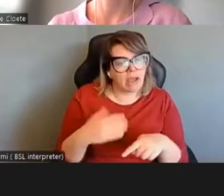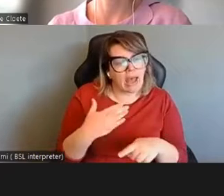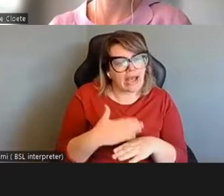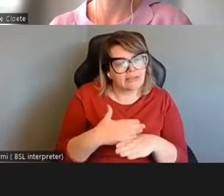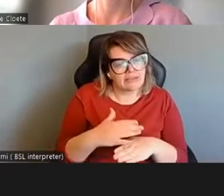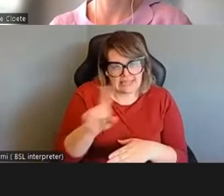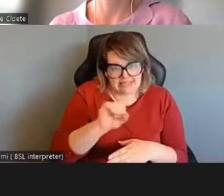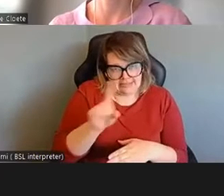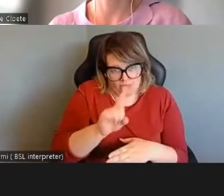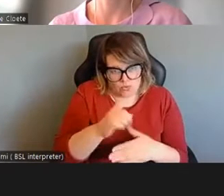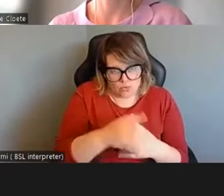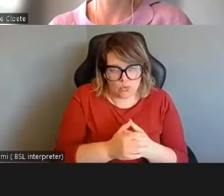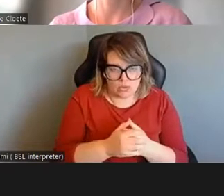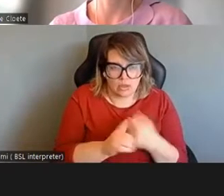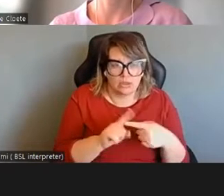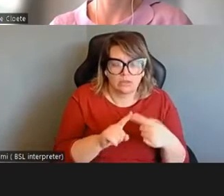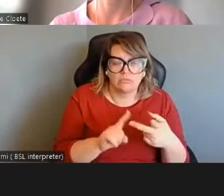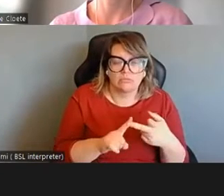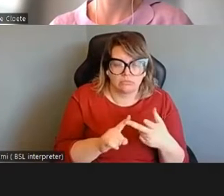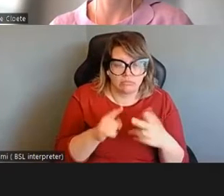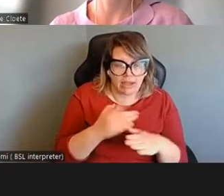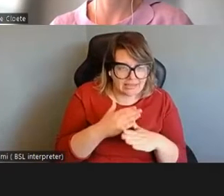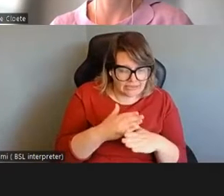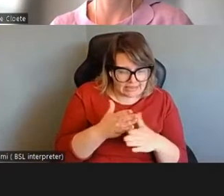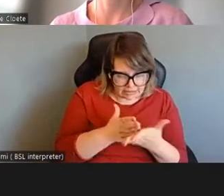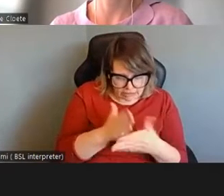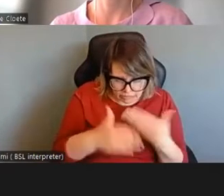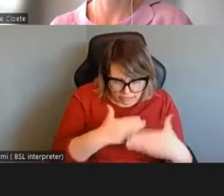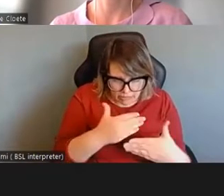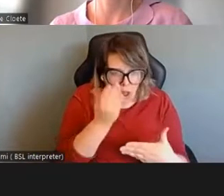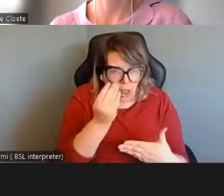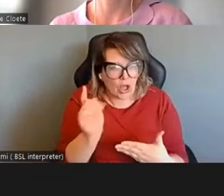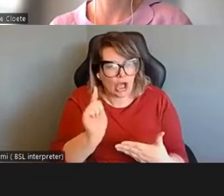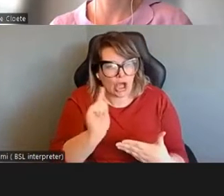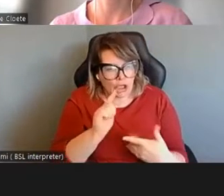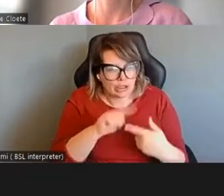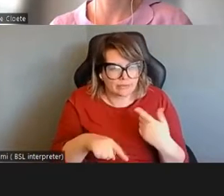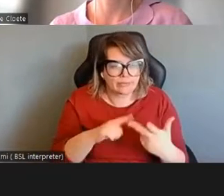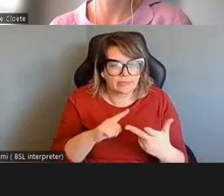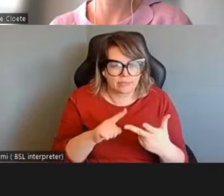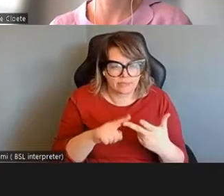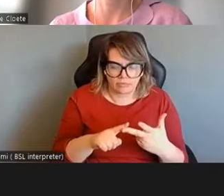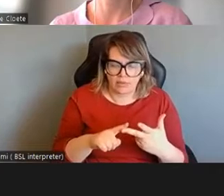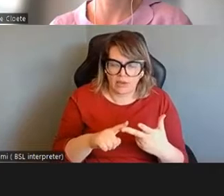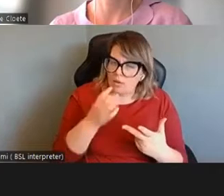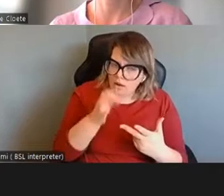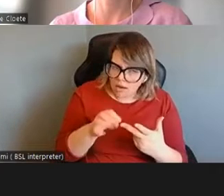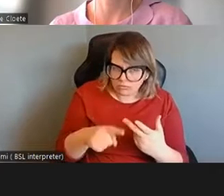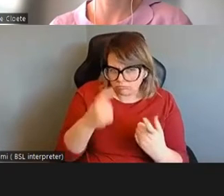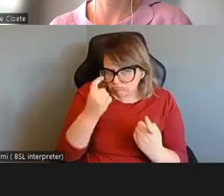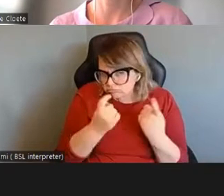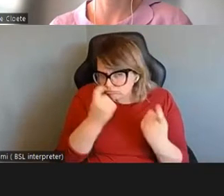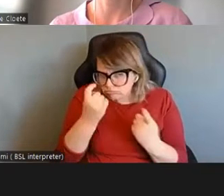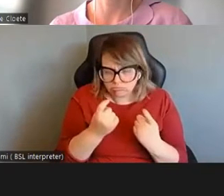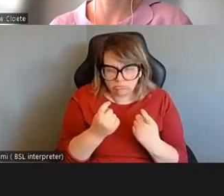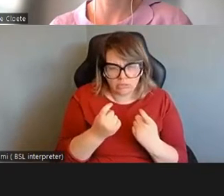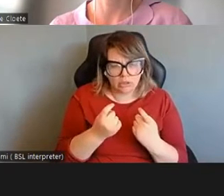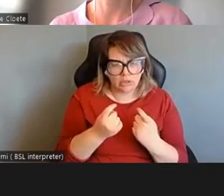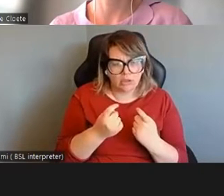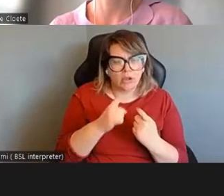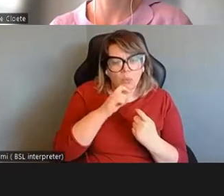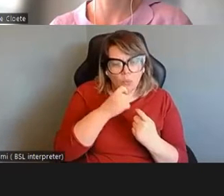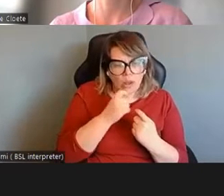these activities? What are we learning from these activities? And then they will evaluate on the same activity, and the